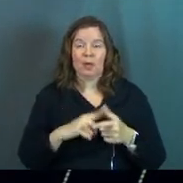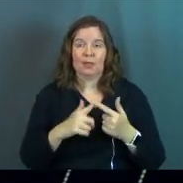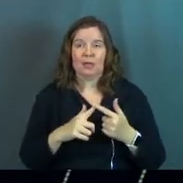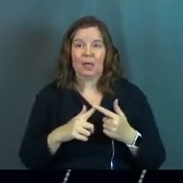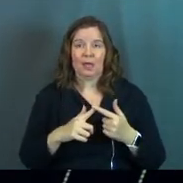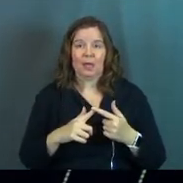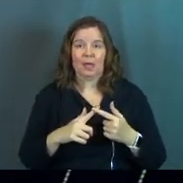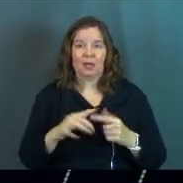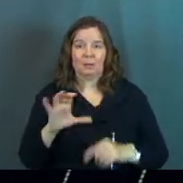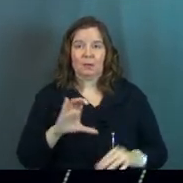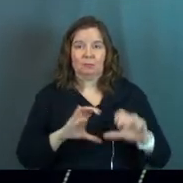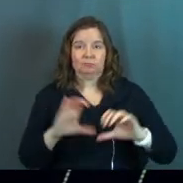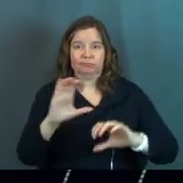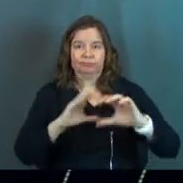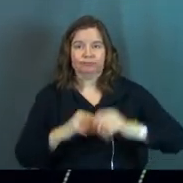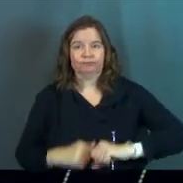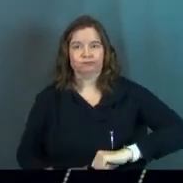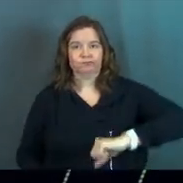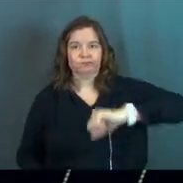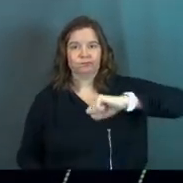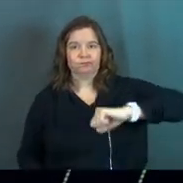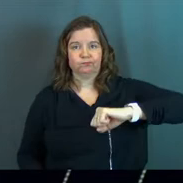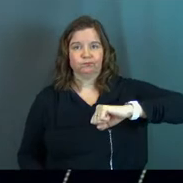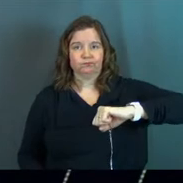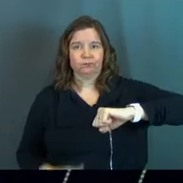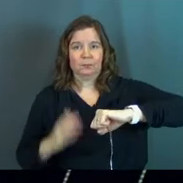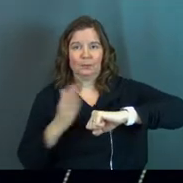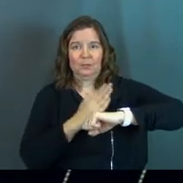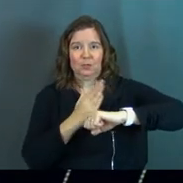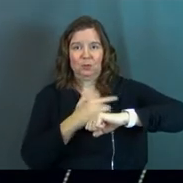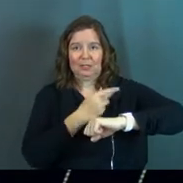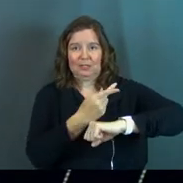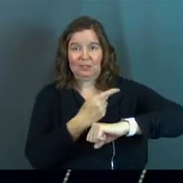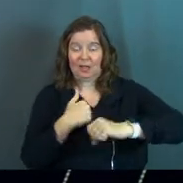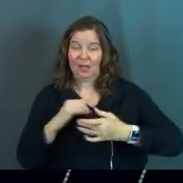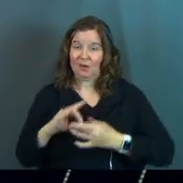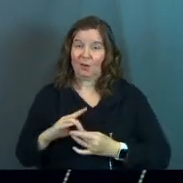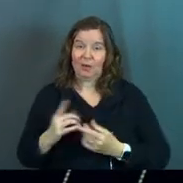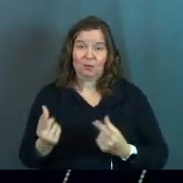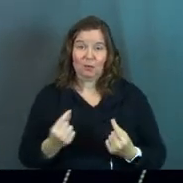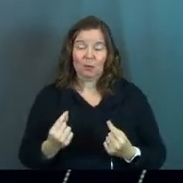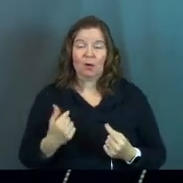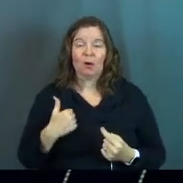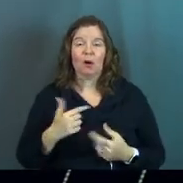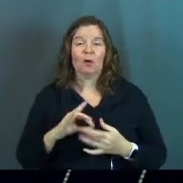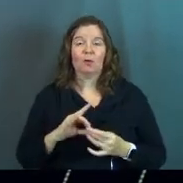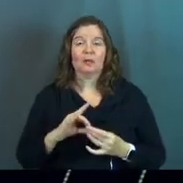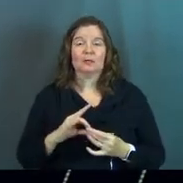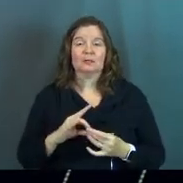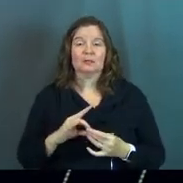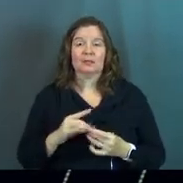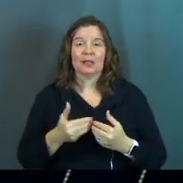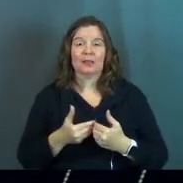up building barriers between each other. And you and our relationships do. Our relationships separate.